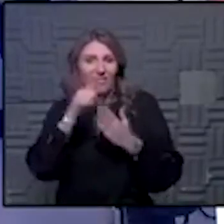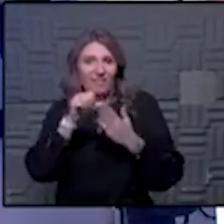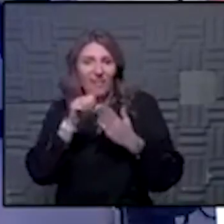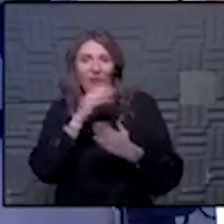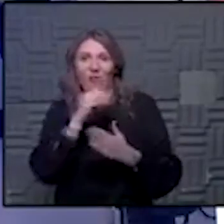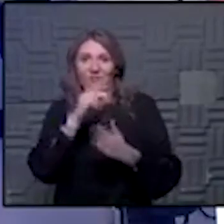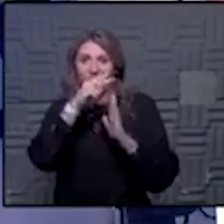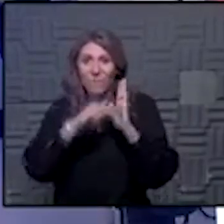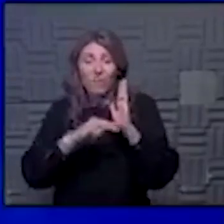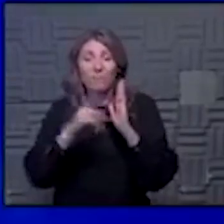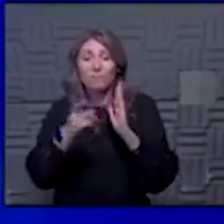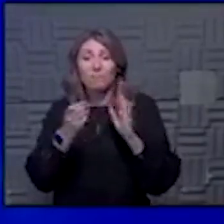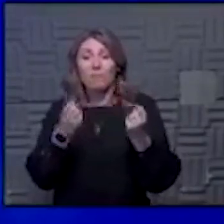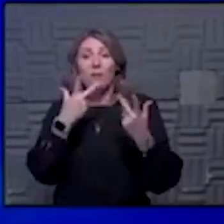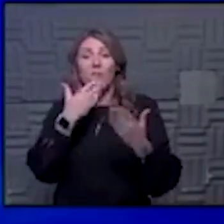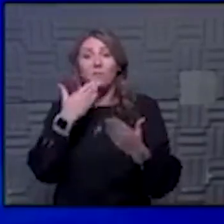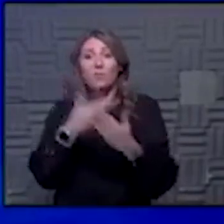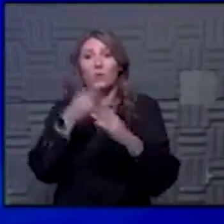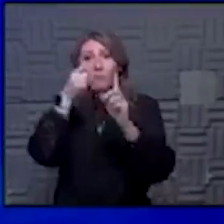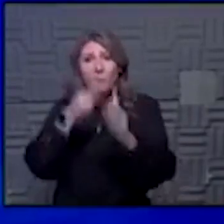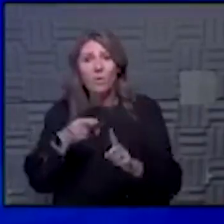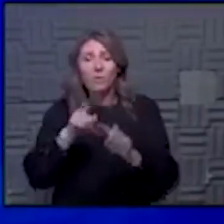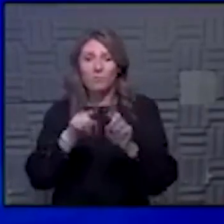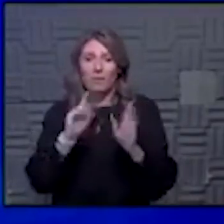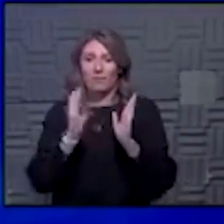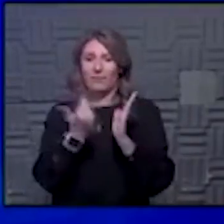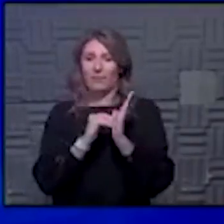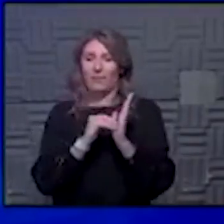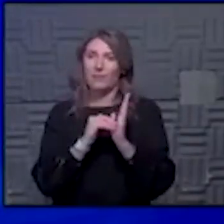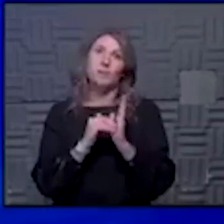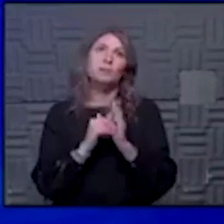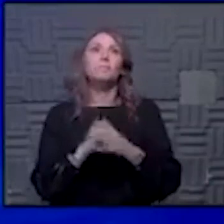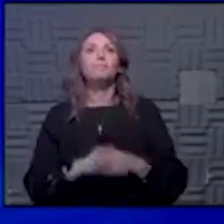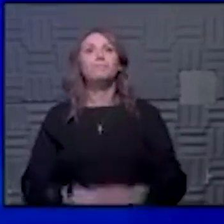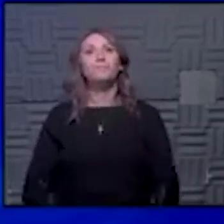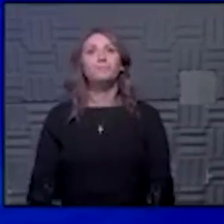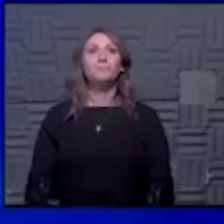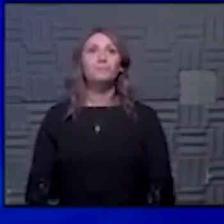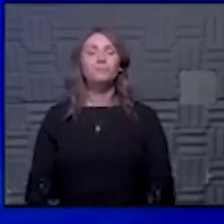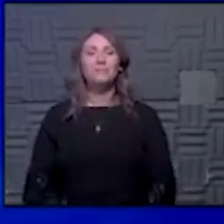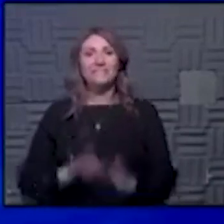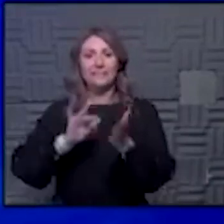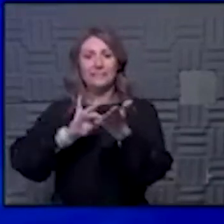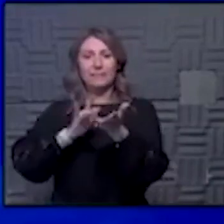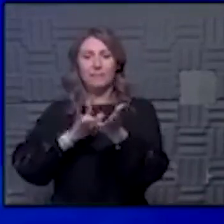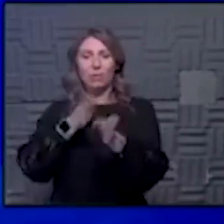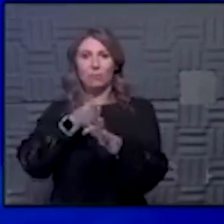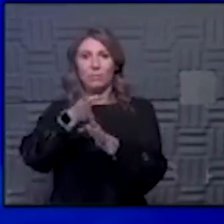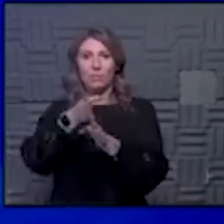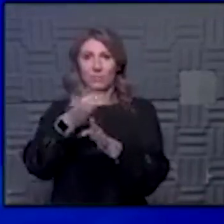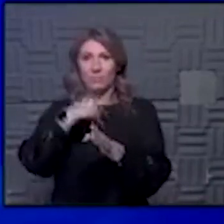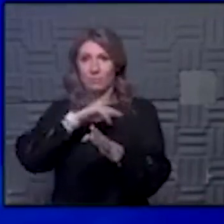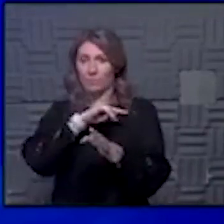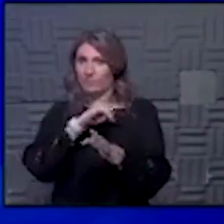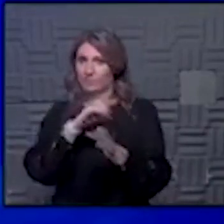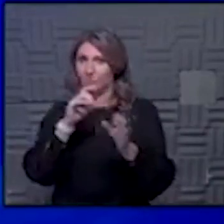and I think there are a lot of good points to be made. But again, this is as medical professionals, we can tell